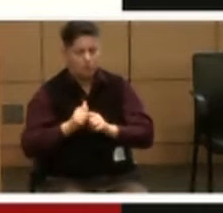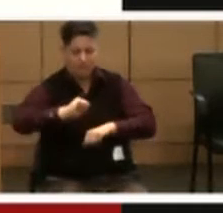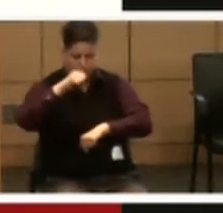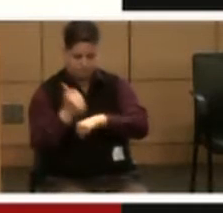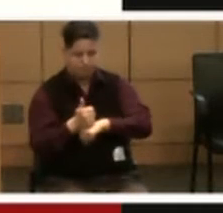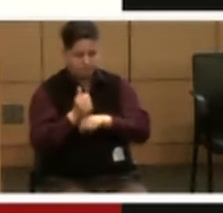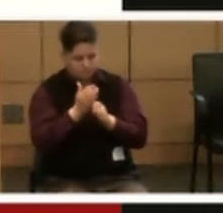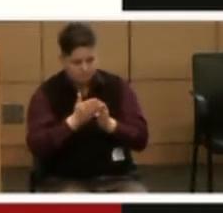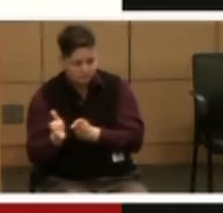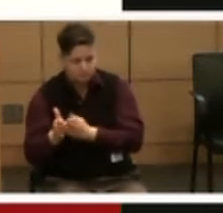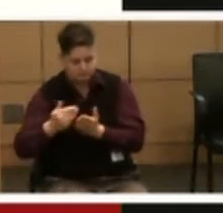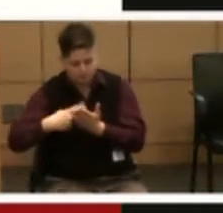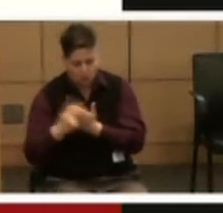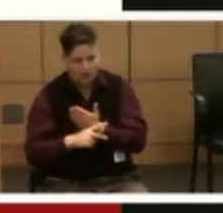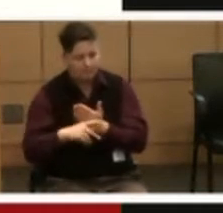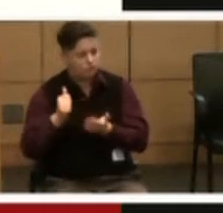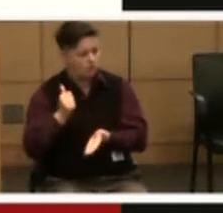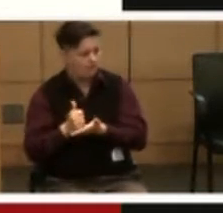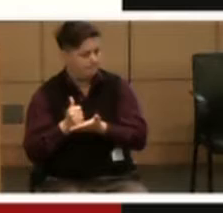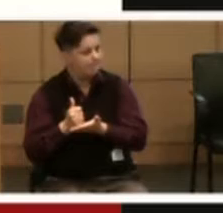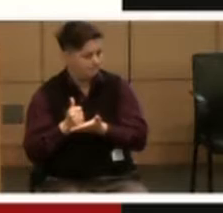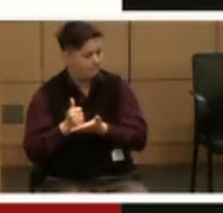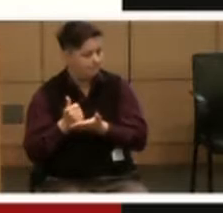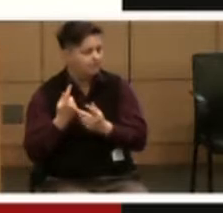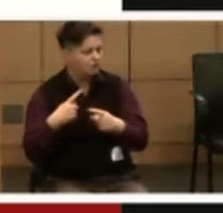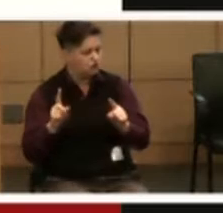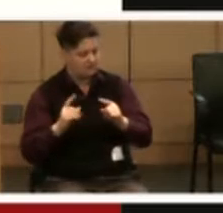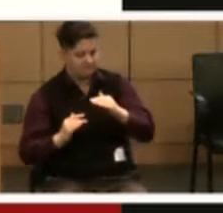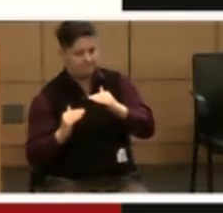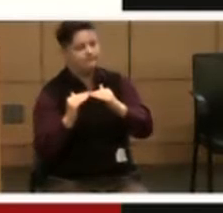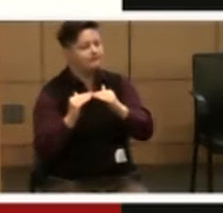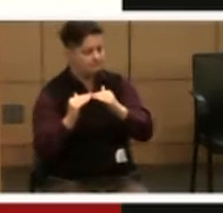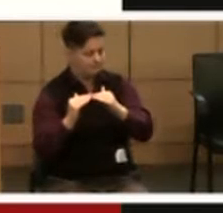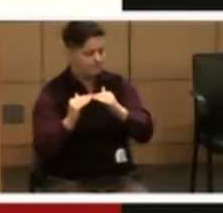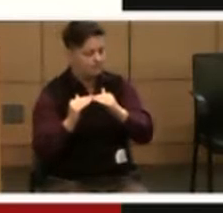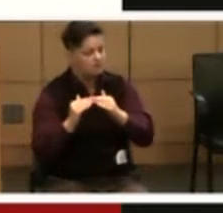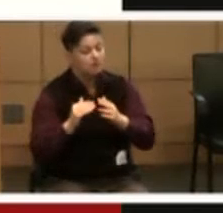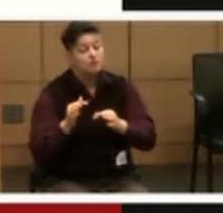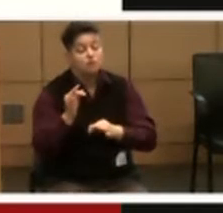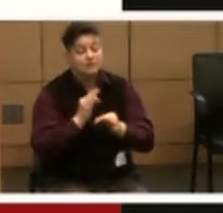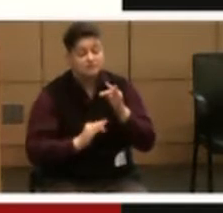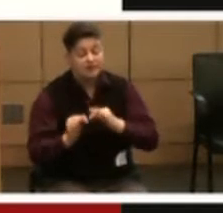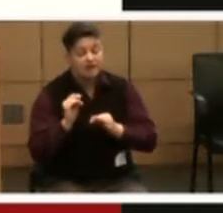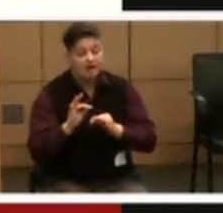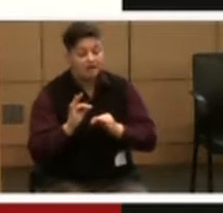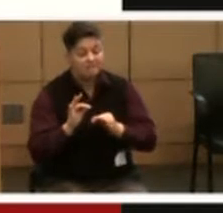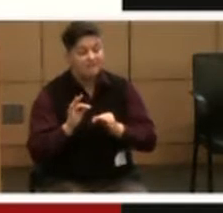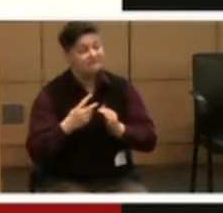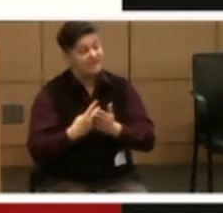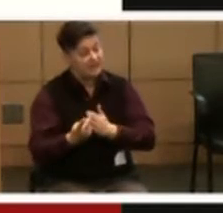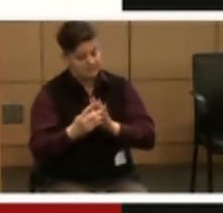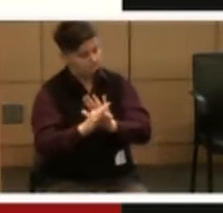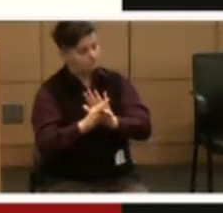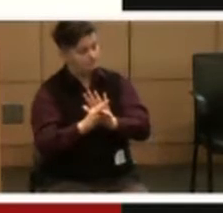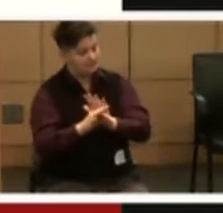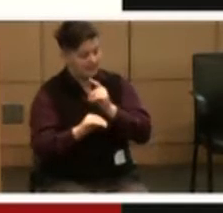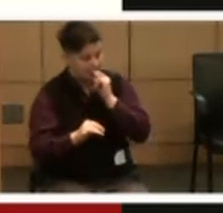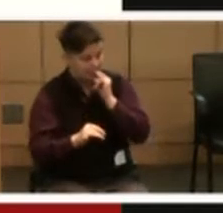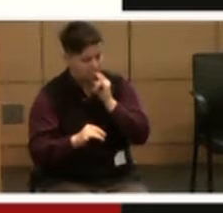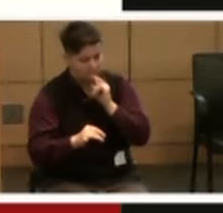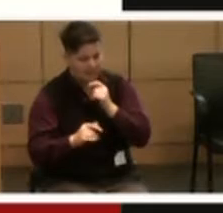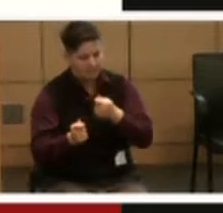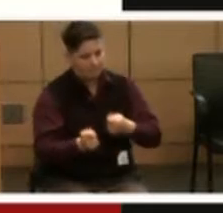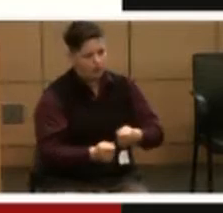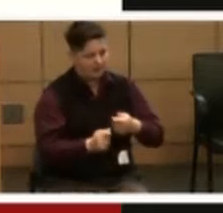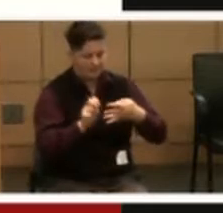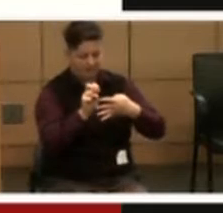a program to help them achieve where they need to be. And so rather than failing the kids and holding them